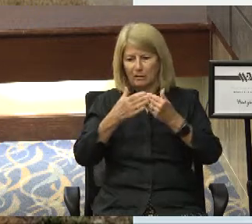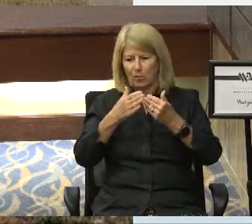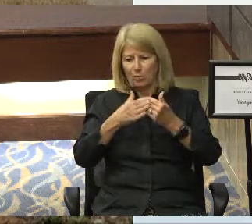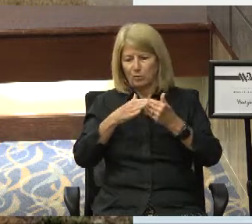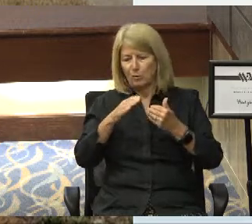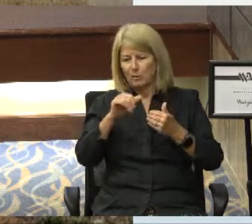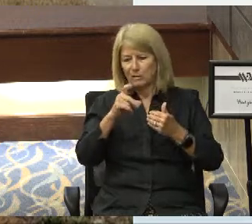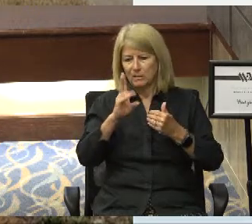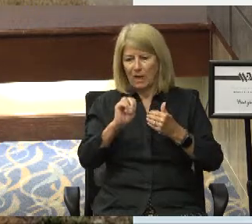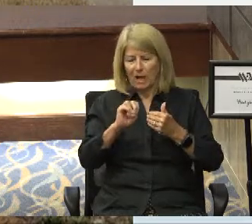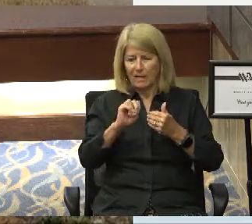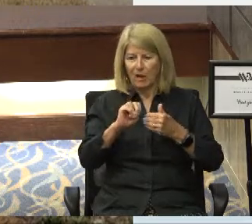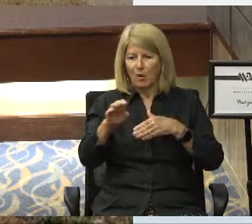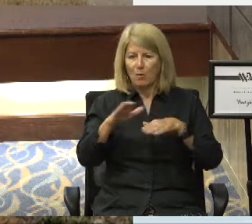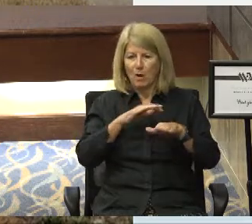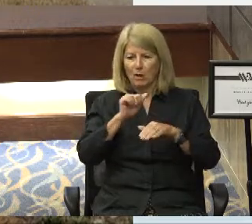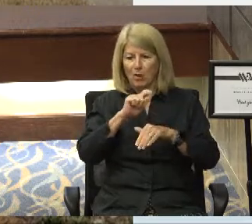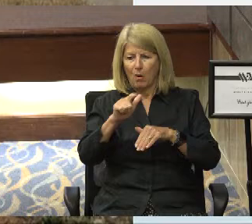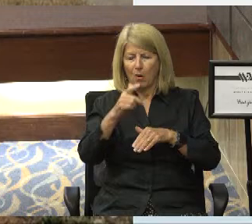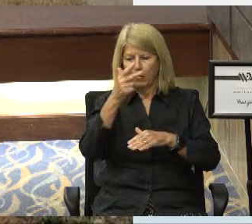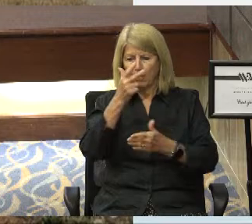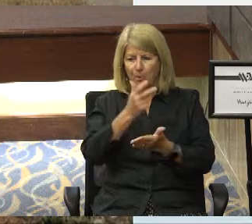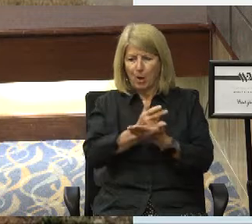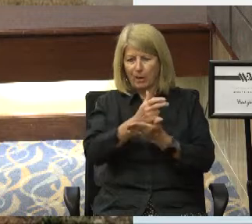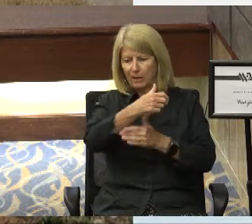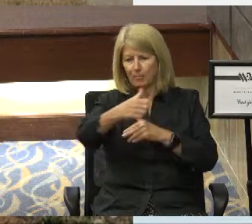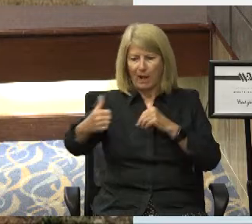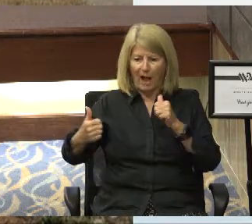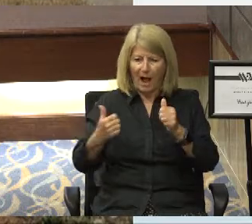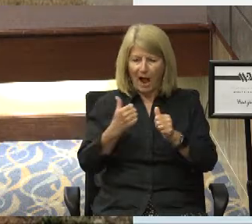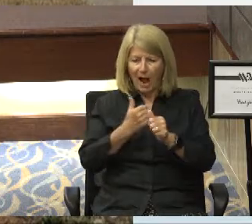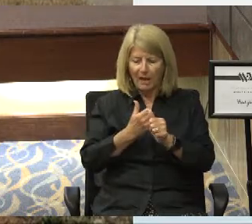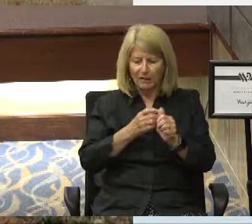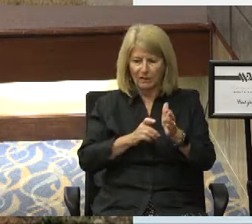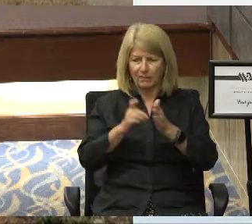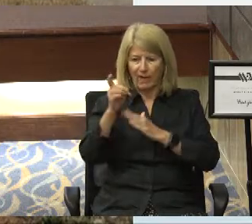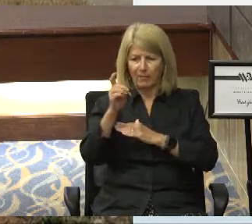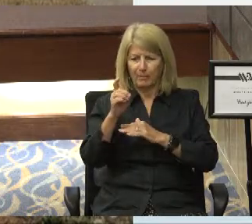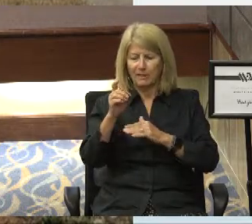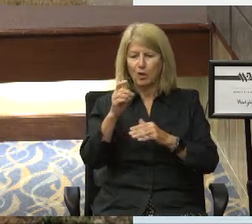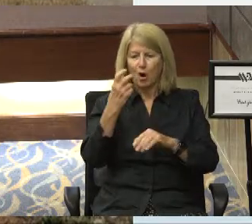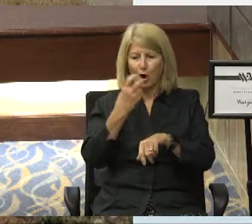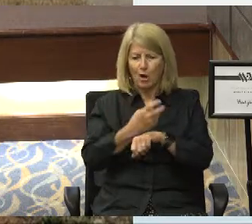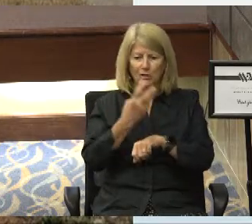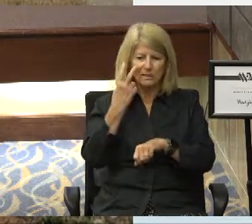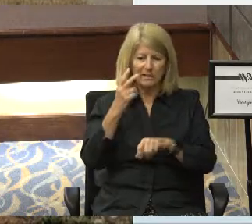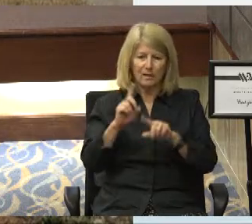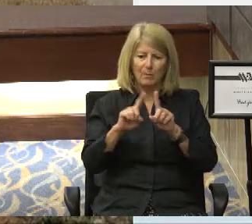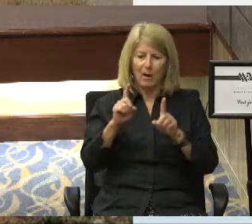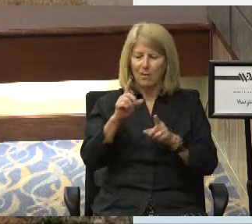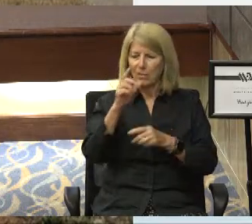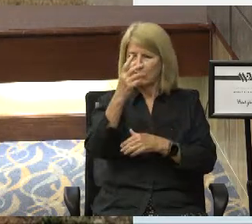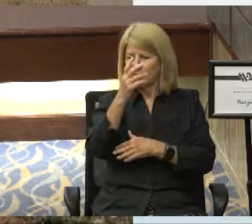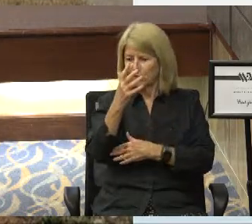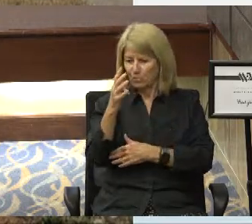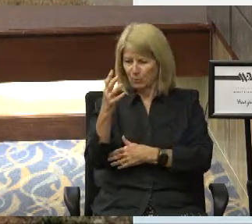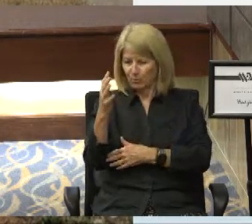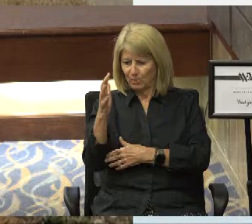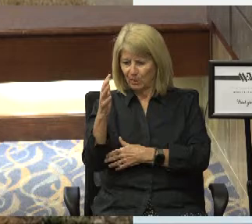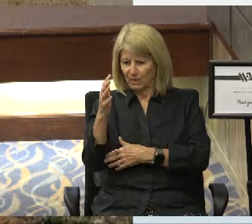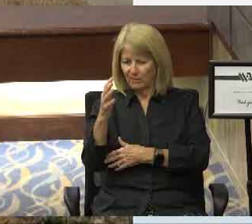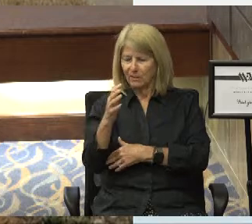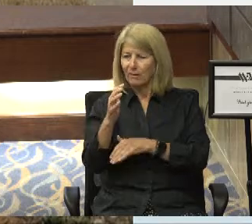parking's behind the development. It's hard to see, but there's a streetscape there that's consistent with our